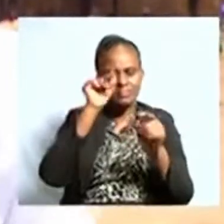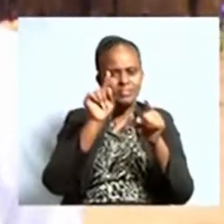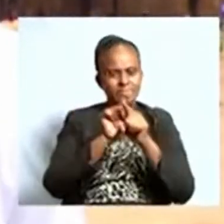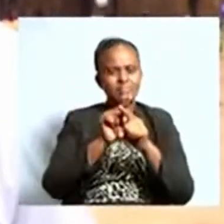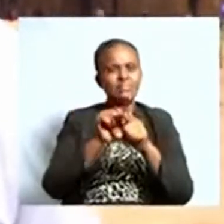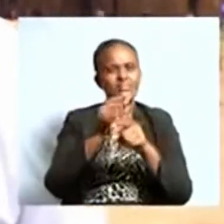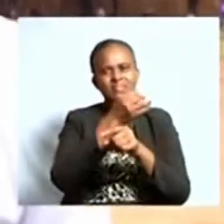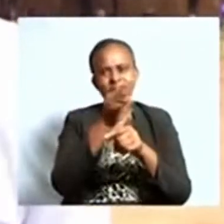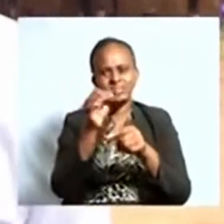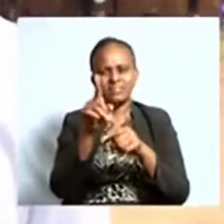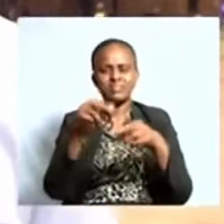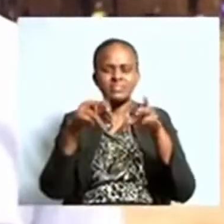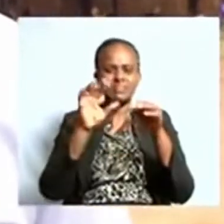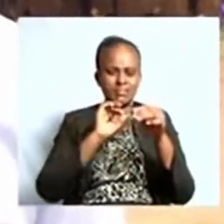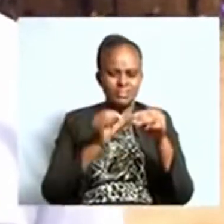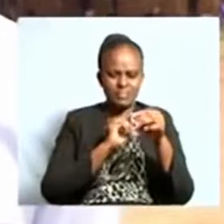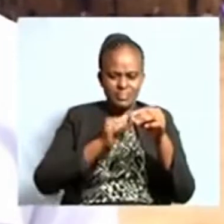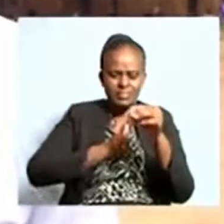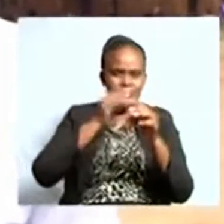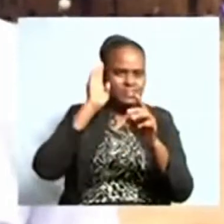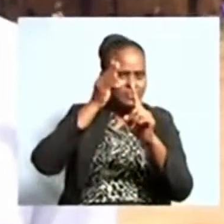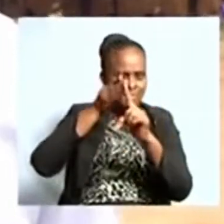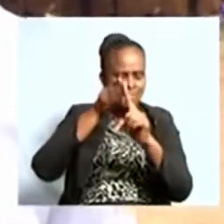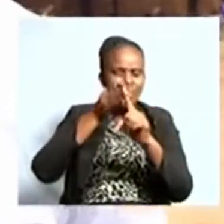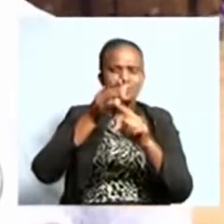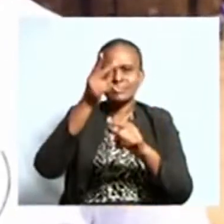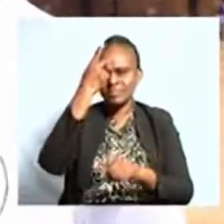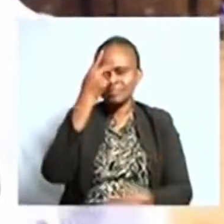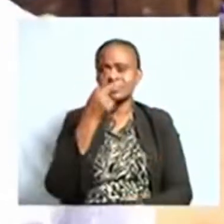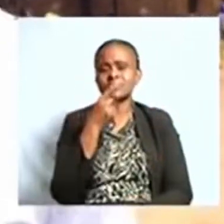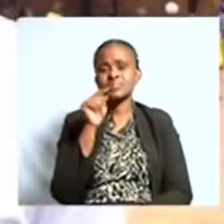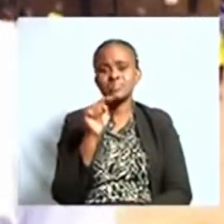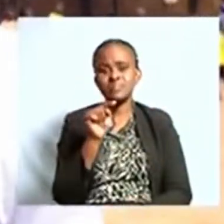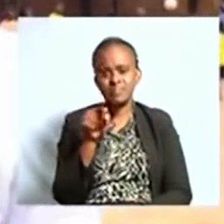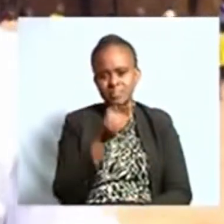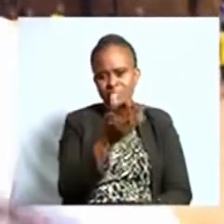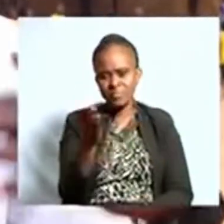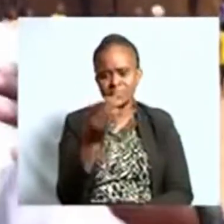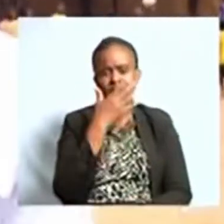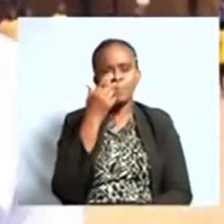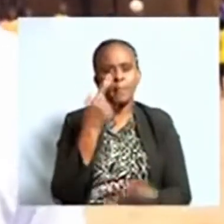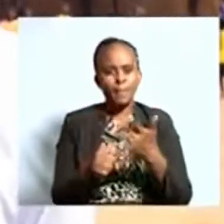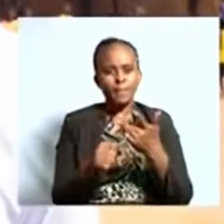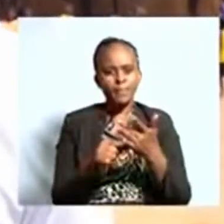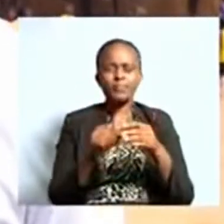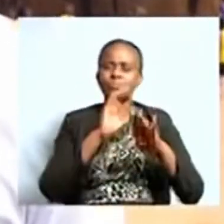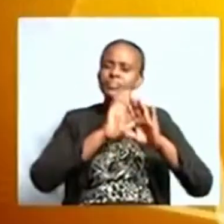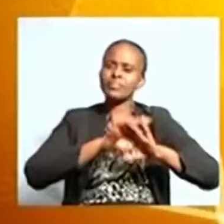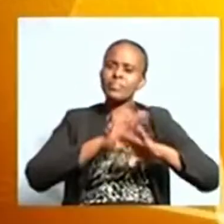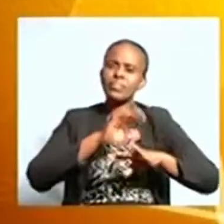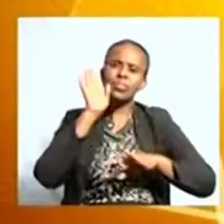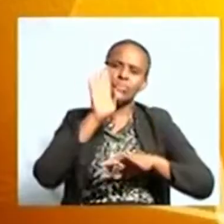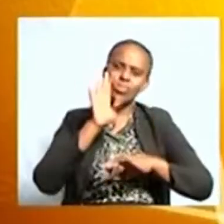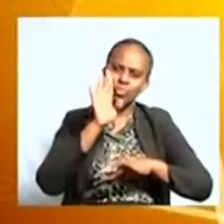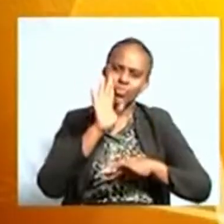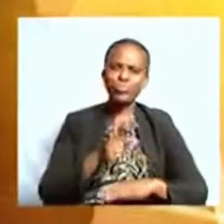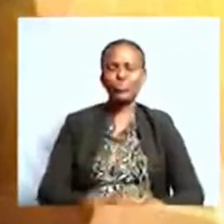off the streets. That's our main goal as coaches. We are parents, kuno. Tifuna vaje vantu vachitebwanji, vanasheko mova.